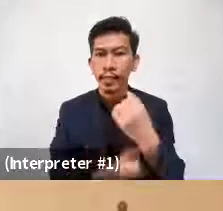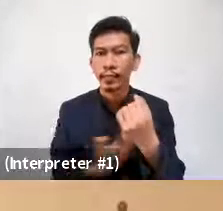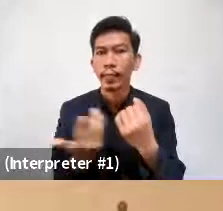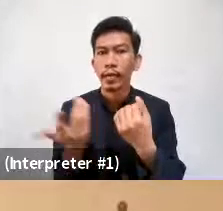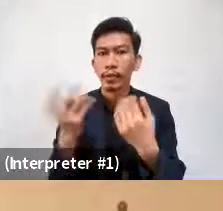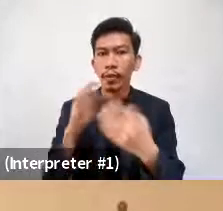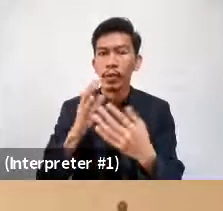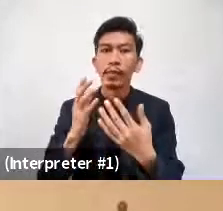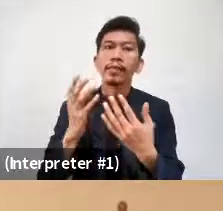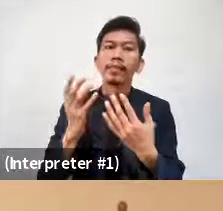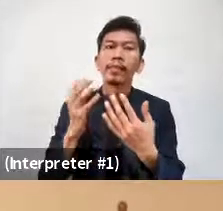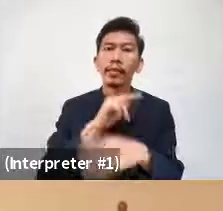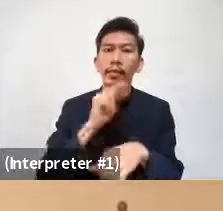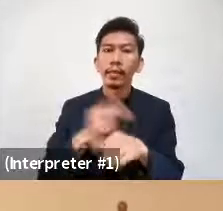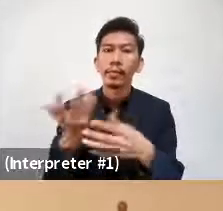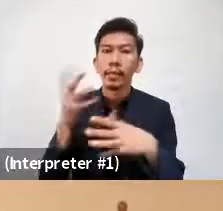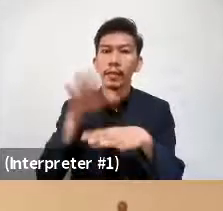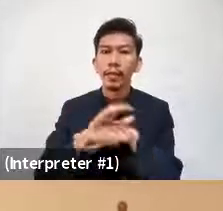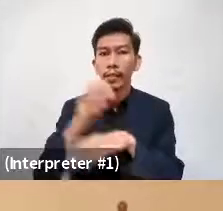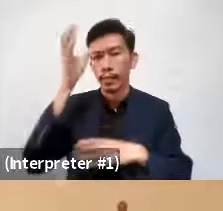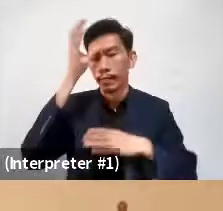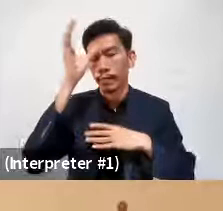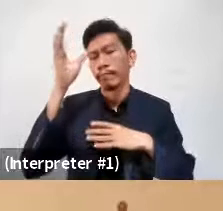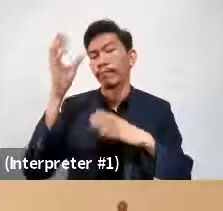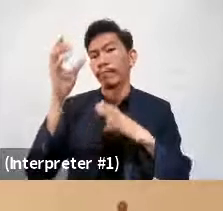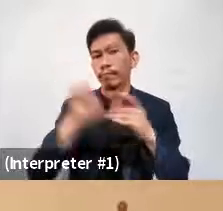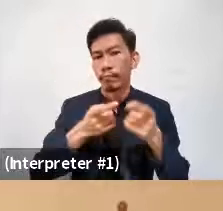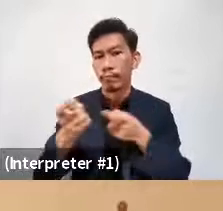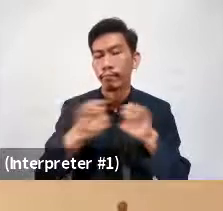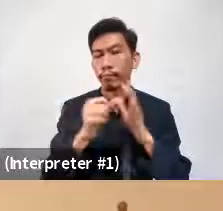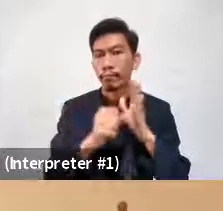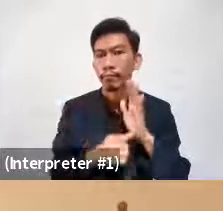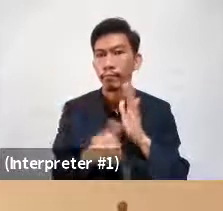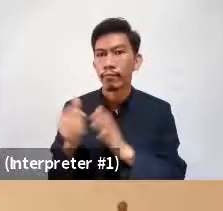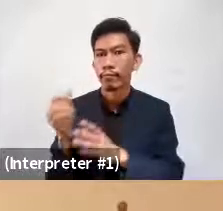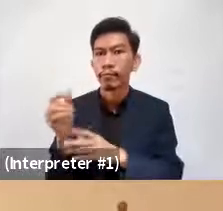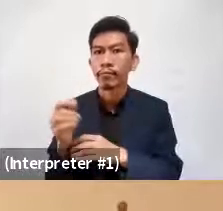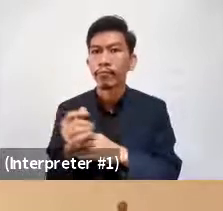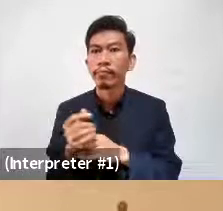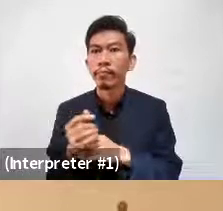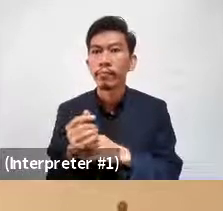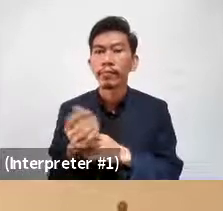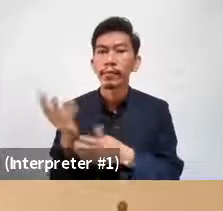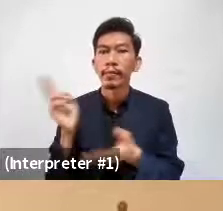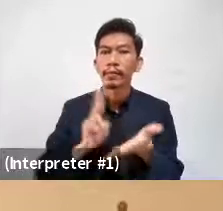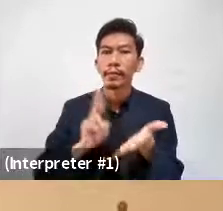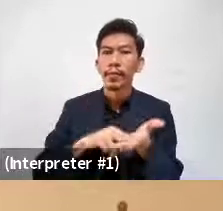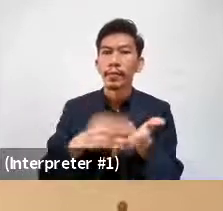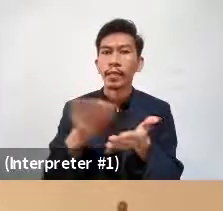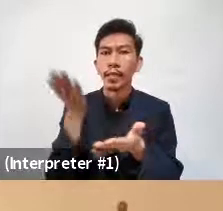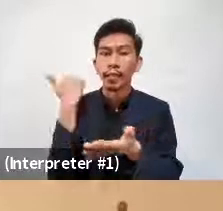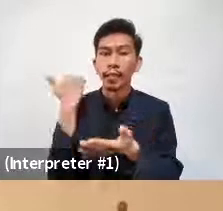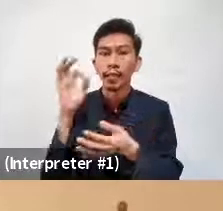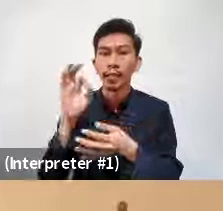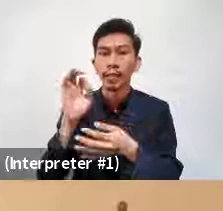offshoot of the cancer law, or the NICC, which was signed last Feb, and the IRR was